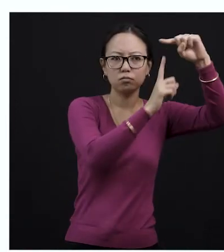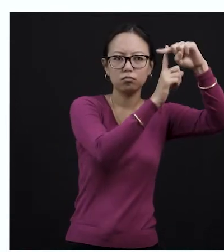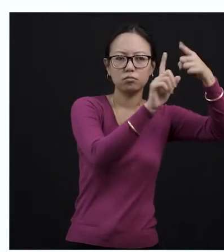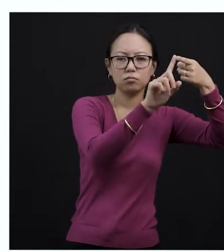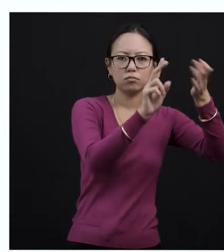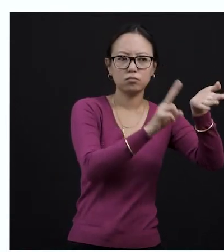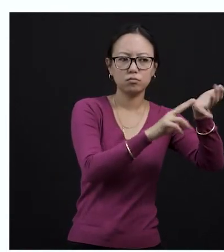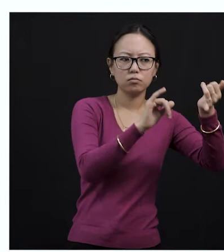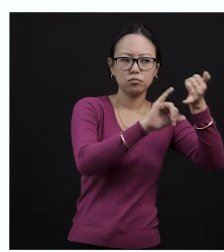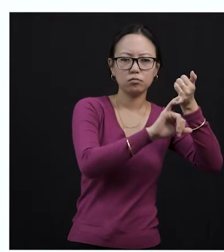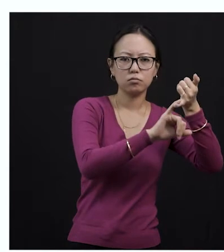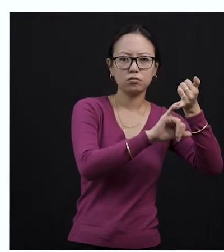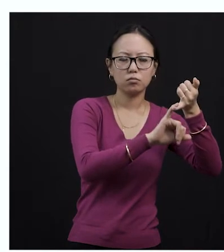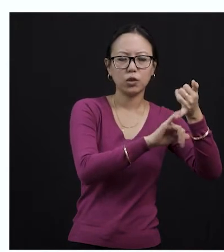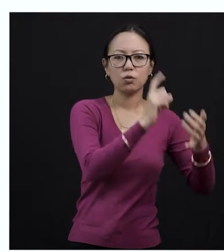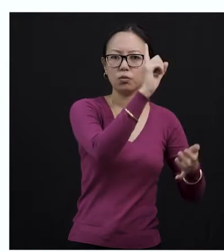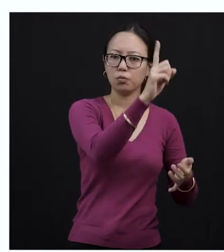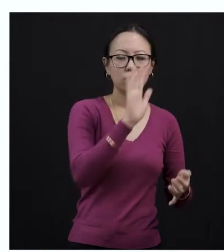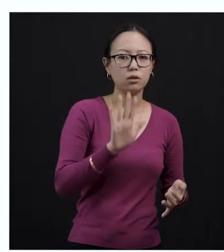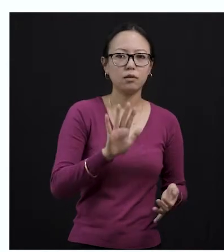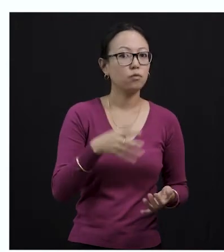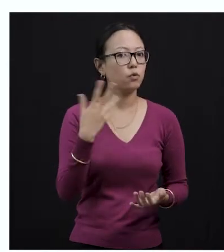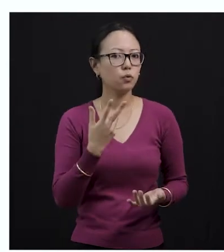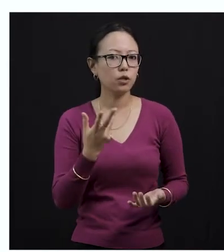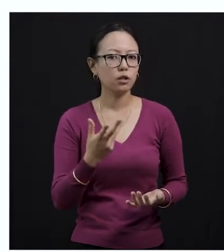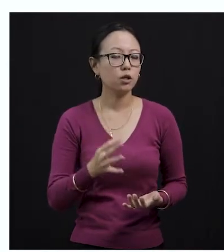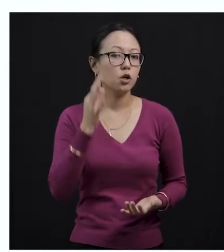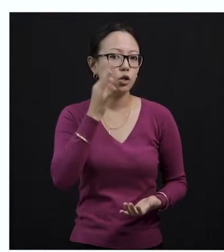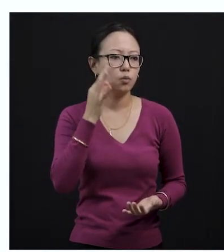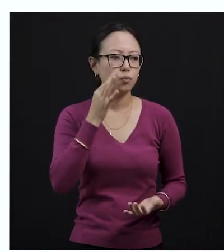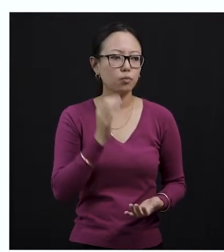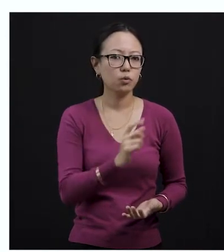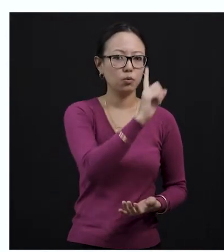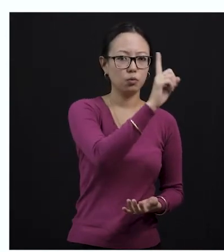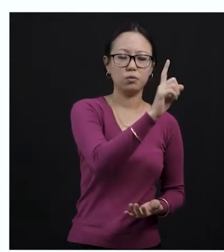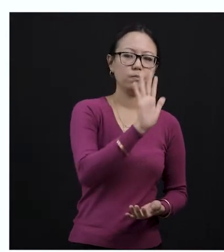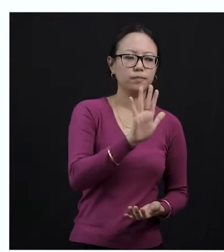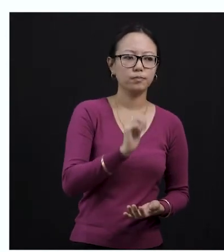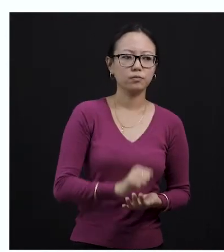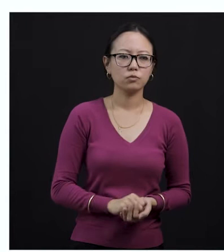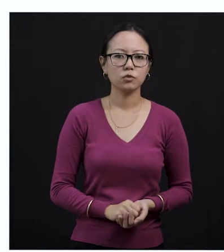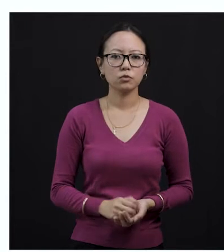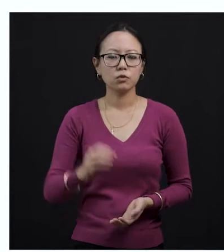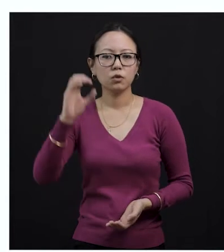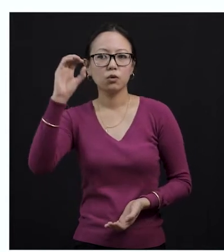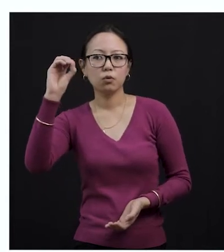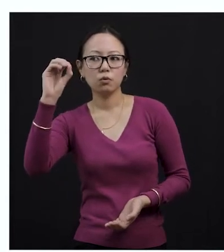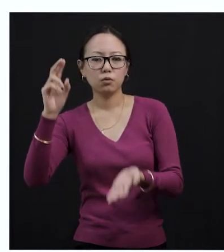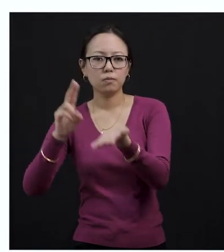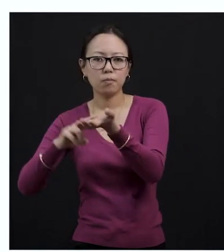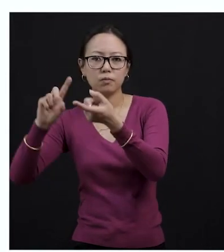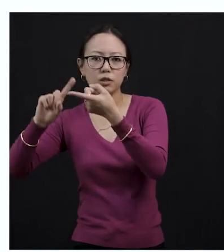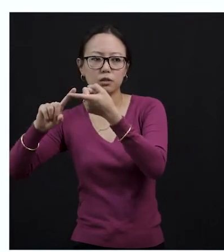1 because we have a blue strip here, okay? So in tens place, we wrote 1, sorry.